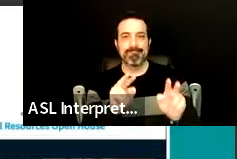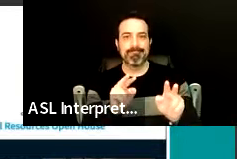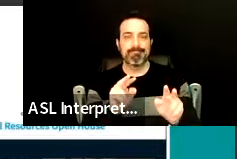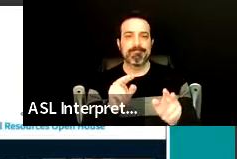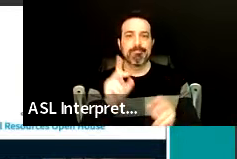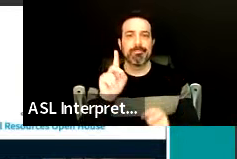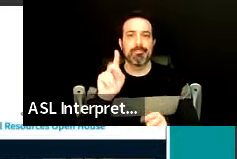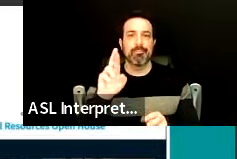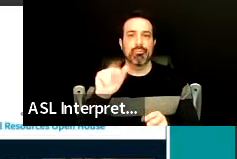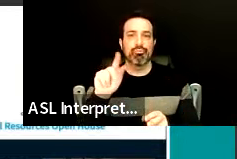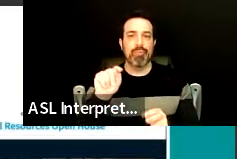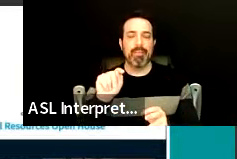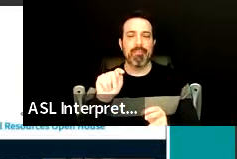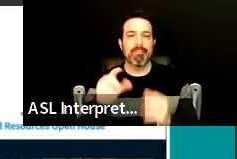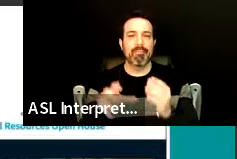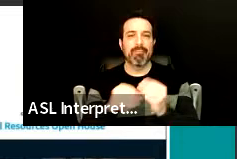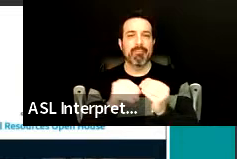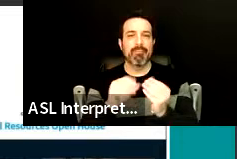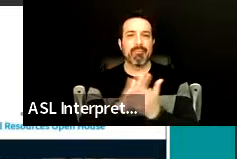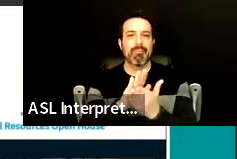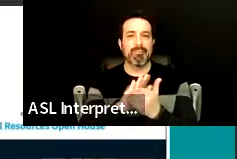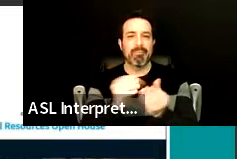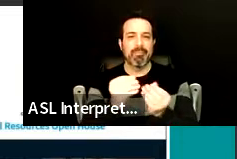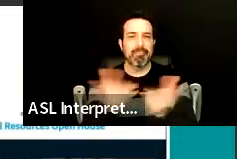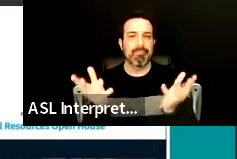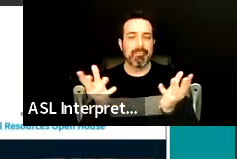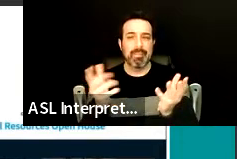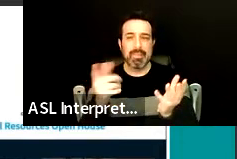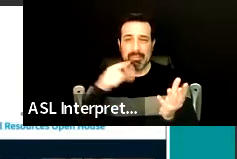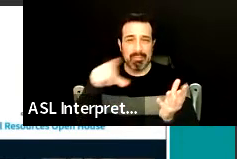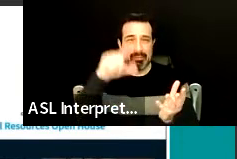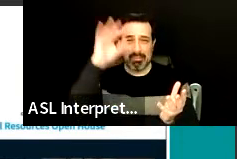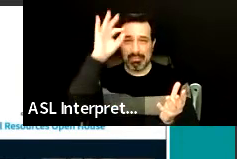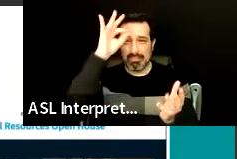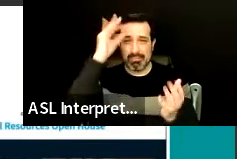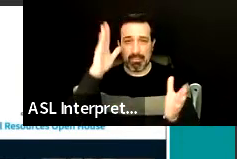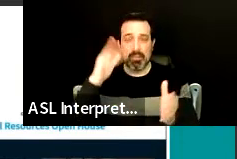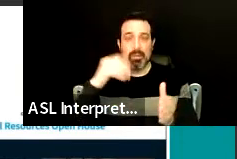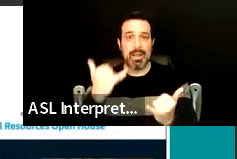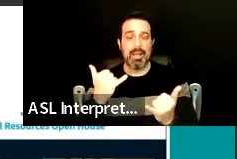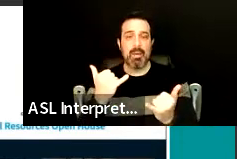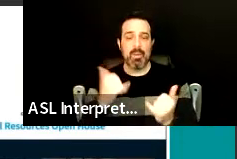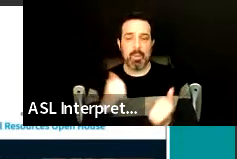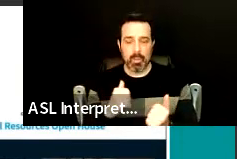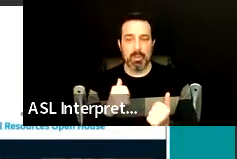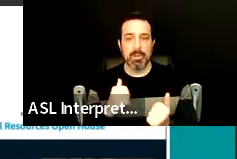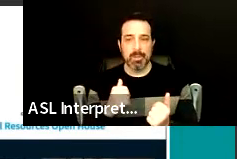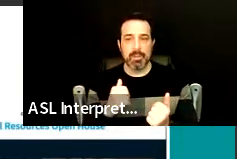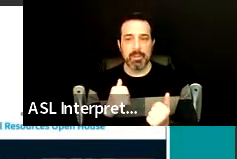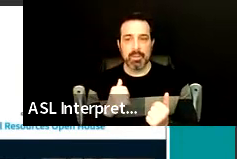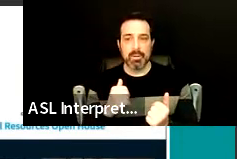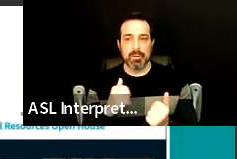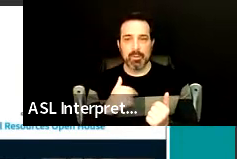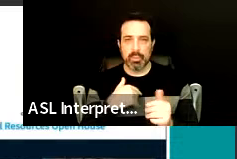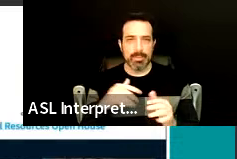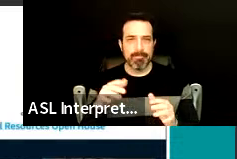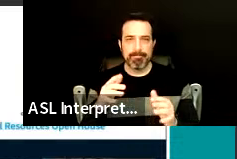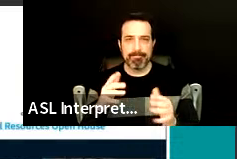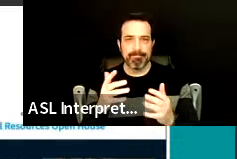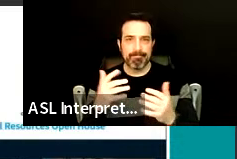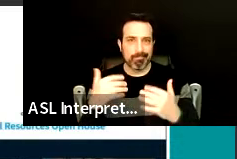draft supplemental document out. For those who don't know, we are in the middle of